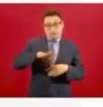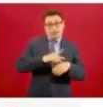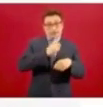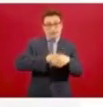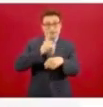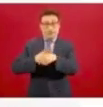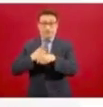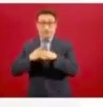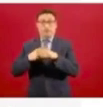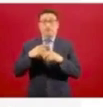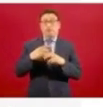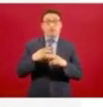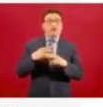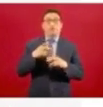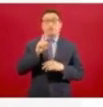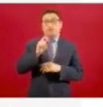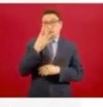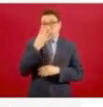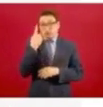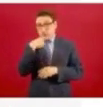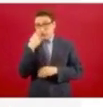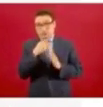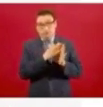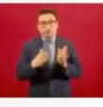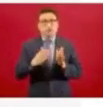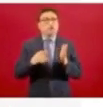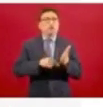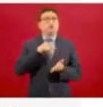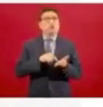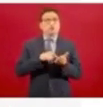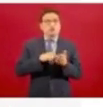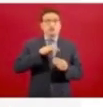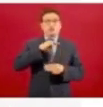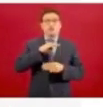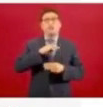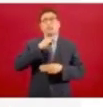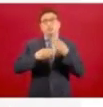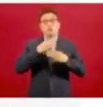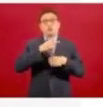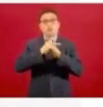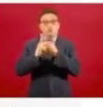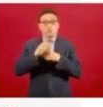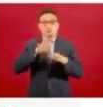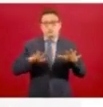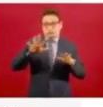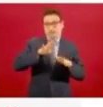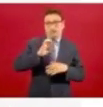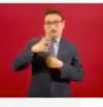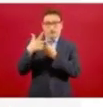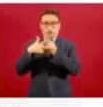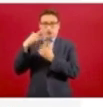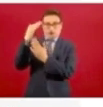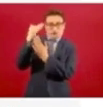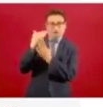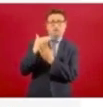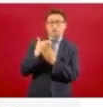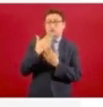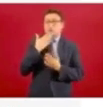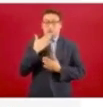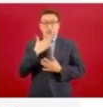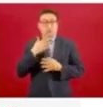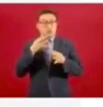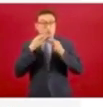As you can see here, this is the distribution for the cases during the last 24 hours.